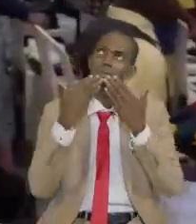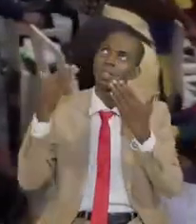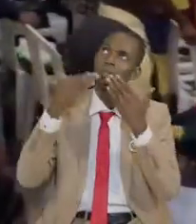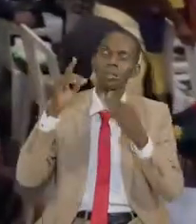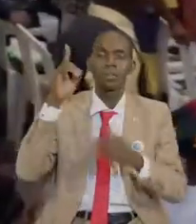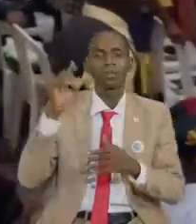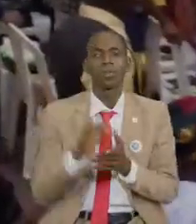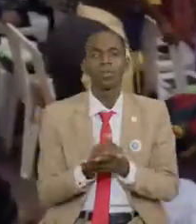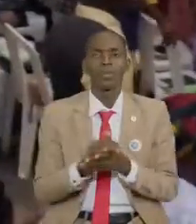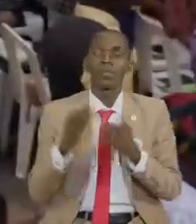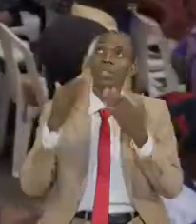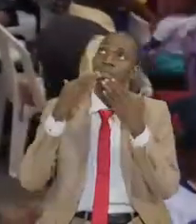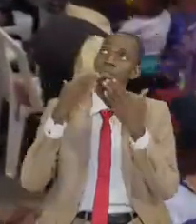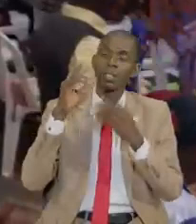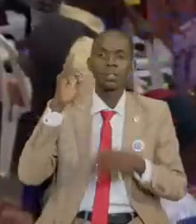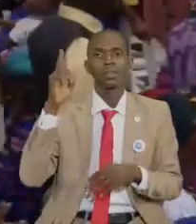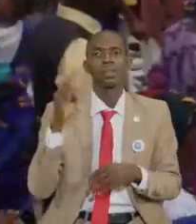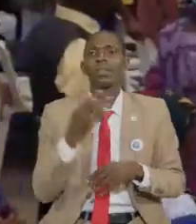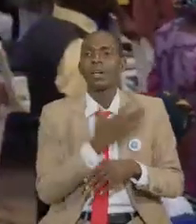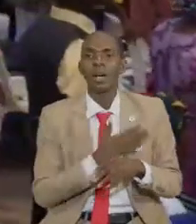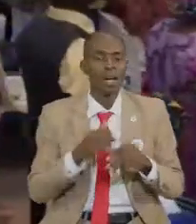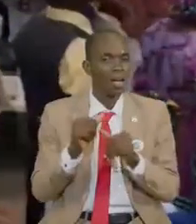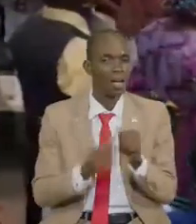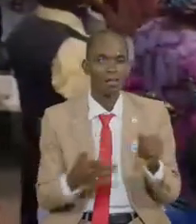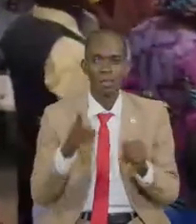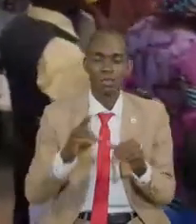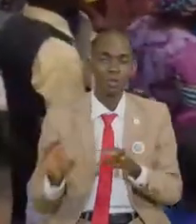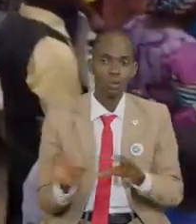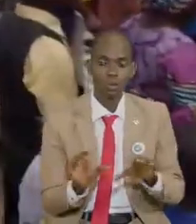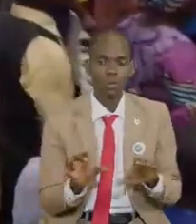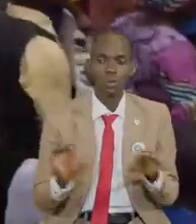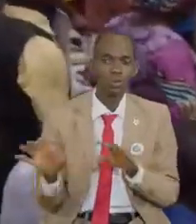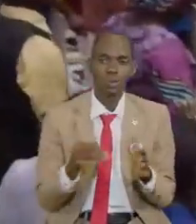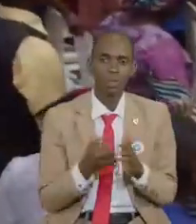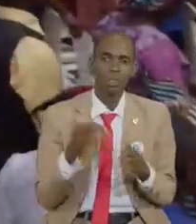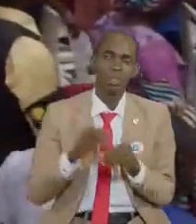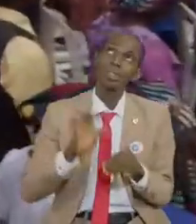Thank him. And everything you do, do it in his name.